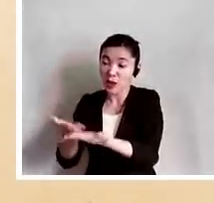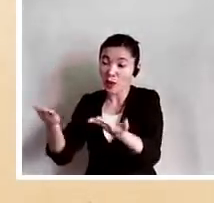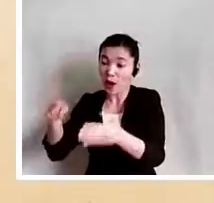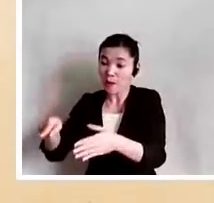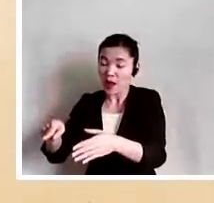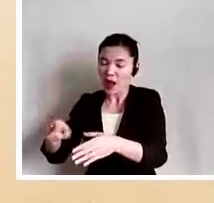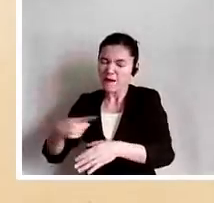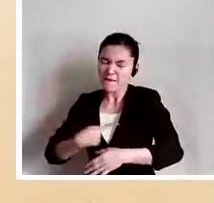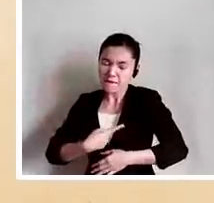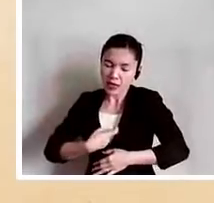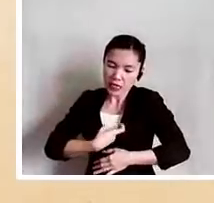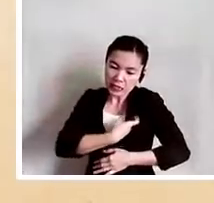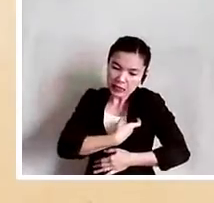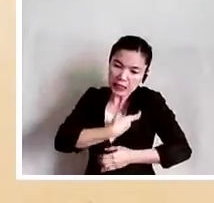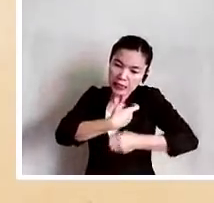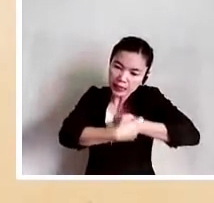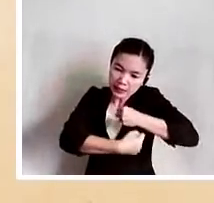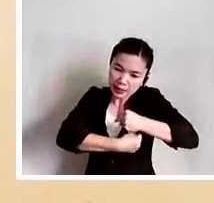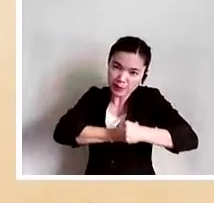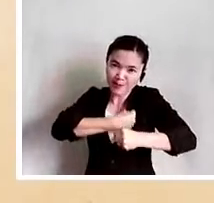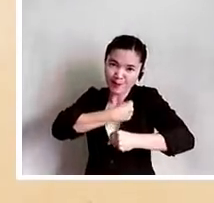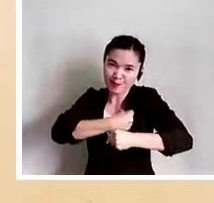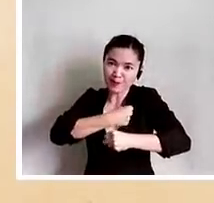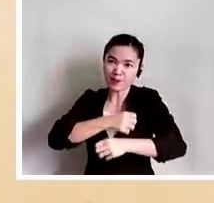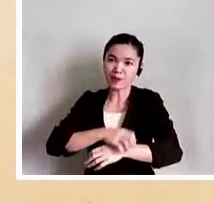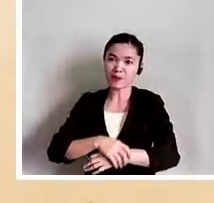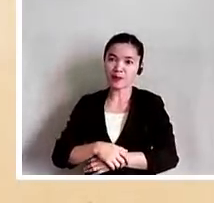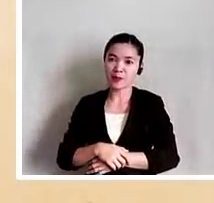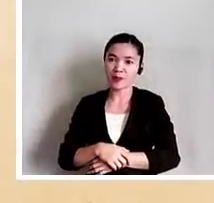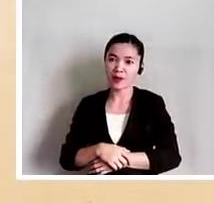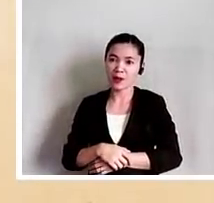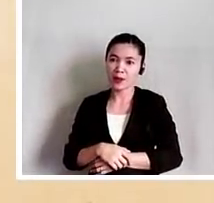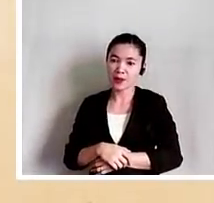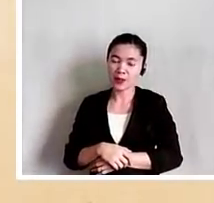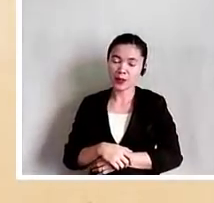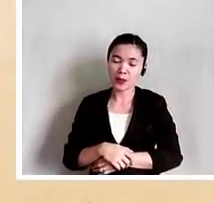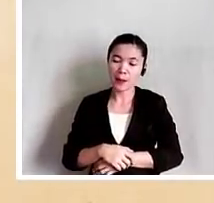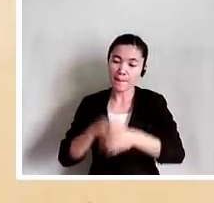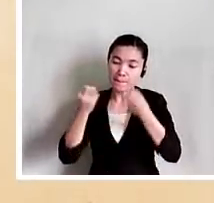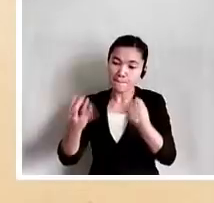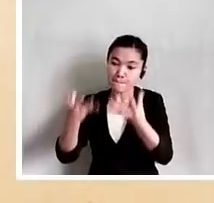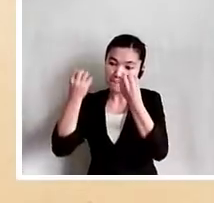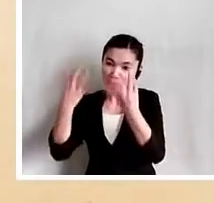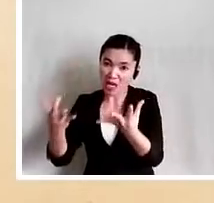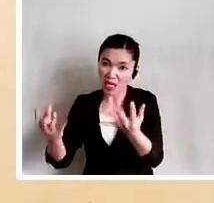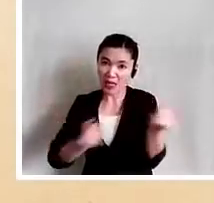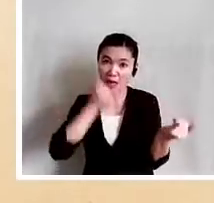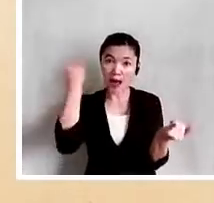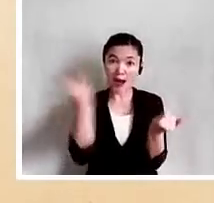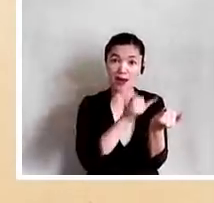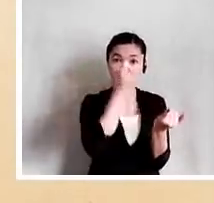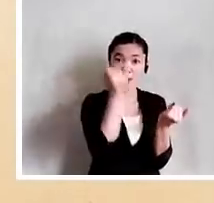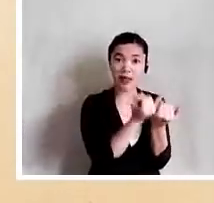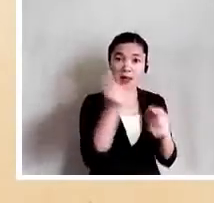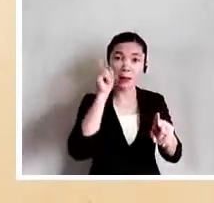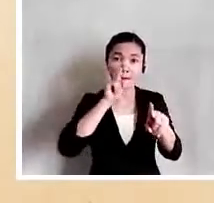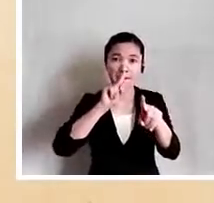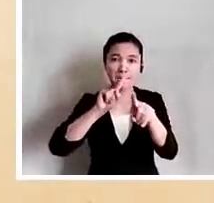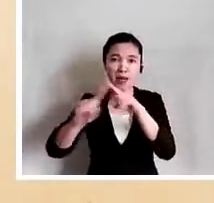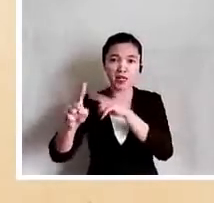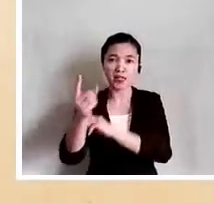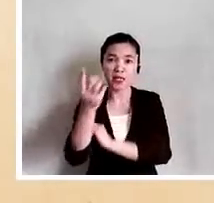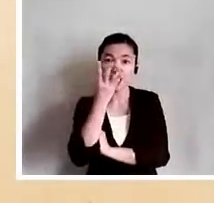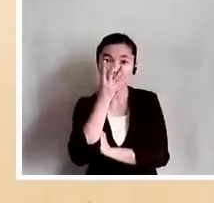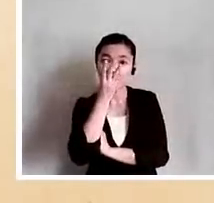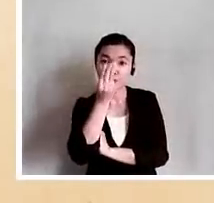wailing and grinding of teeth. Many are invited, but few are chosen."